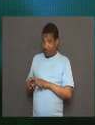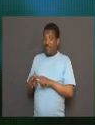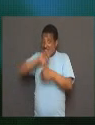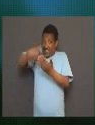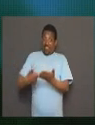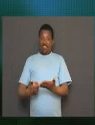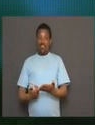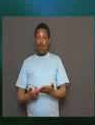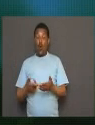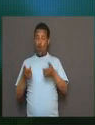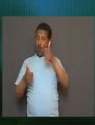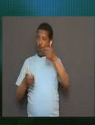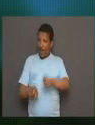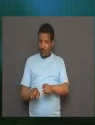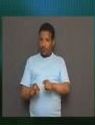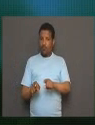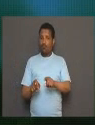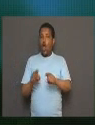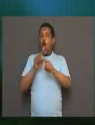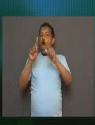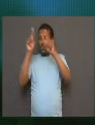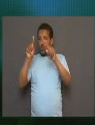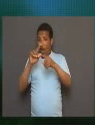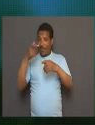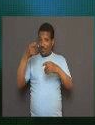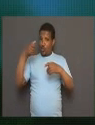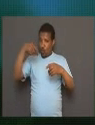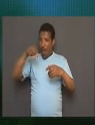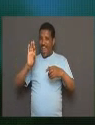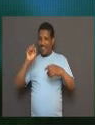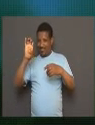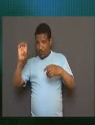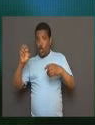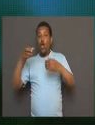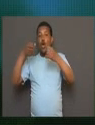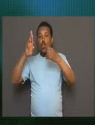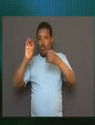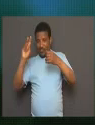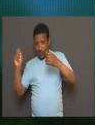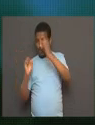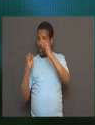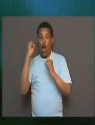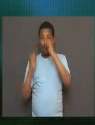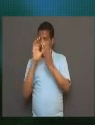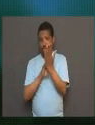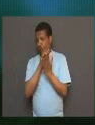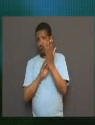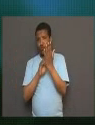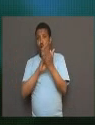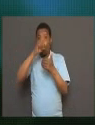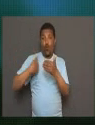Therefore, when the square roots of each of these values is computed, we get the